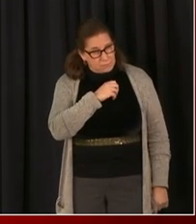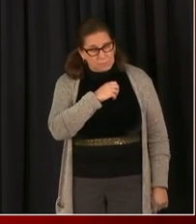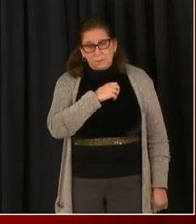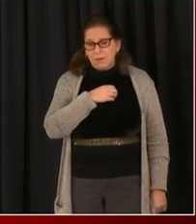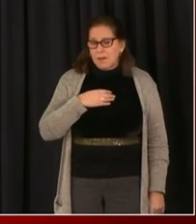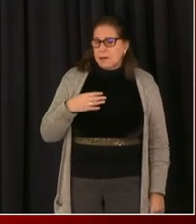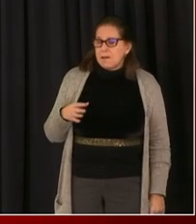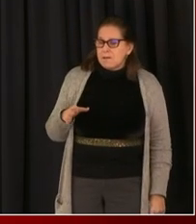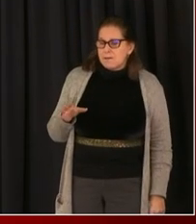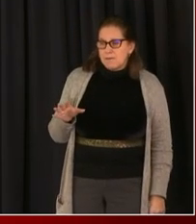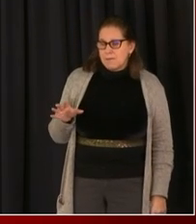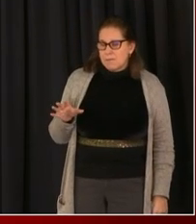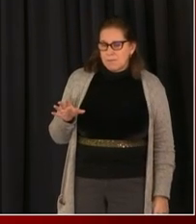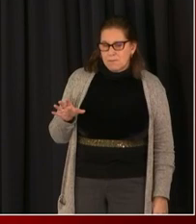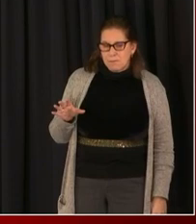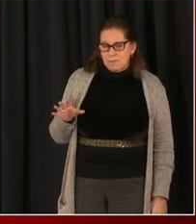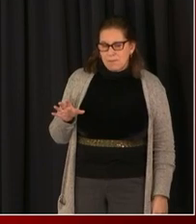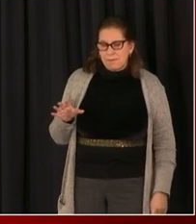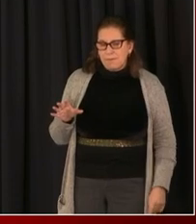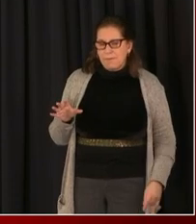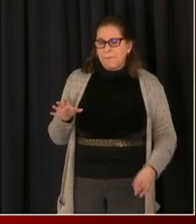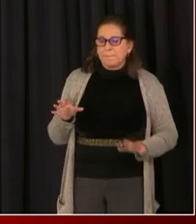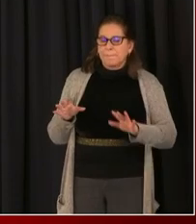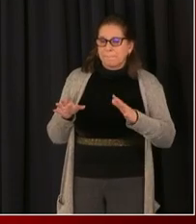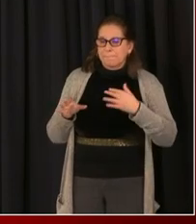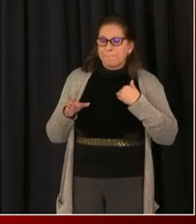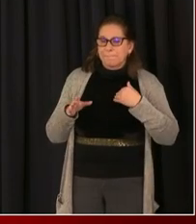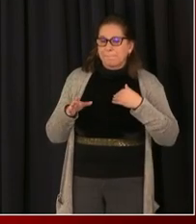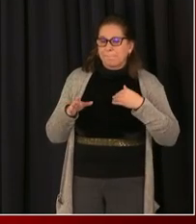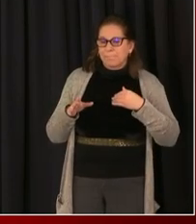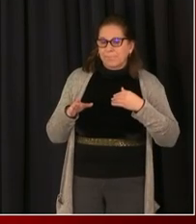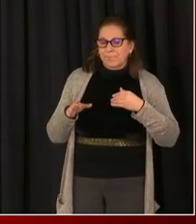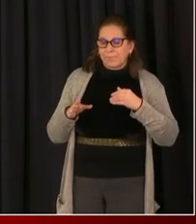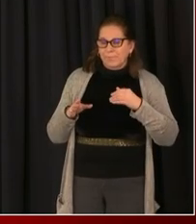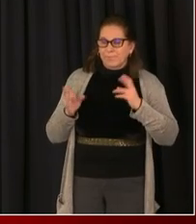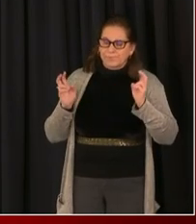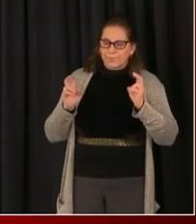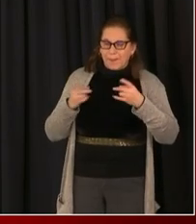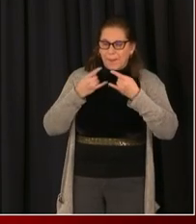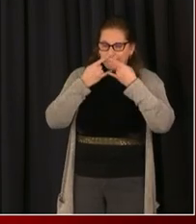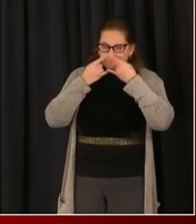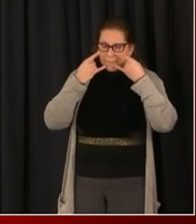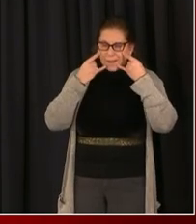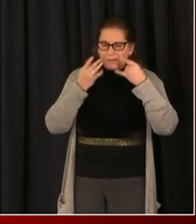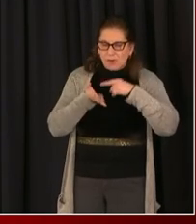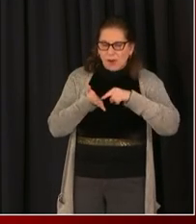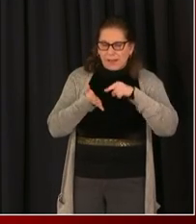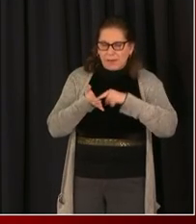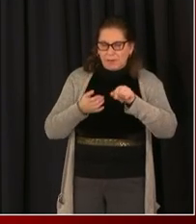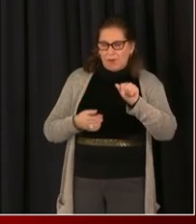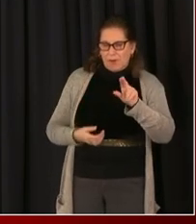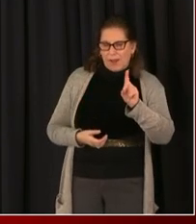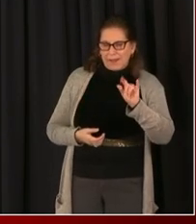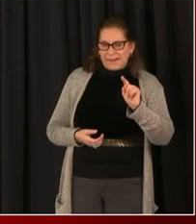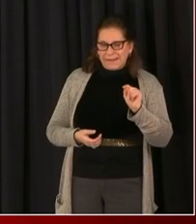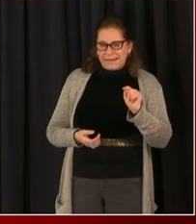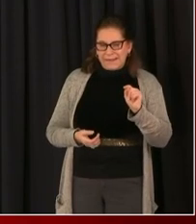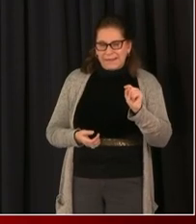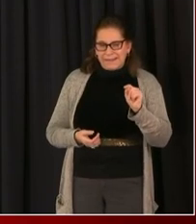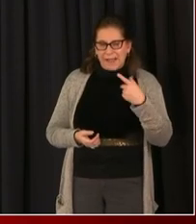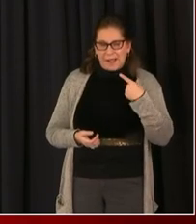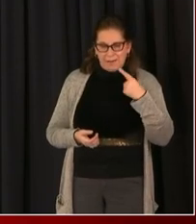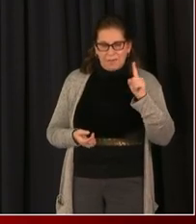publish this week as well. And the compliance is remarkable in the district, and we audit at well over 100